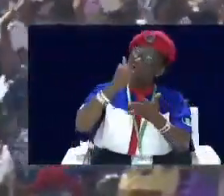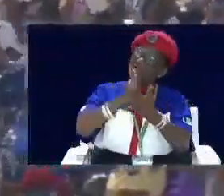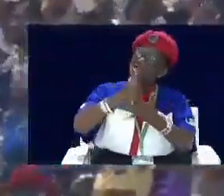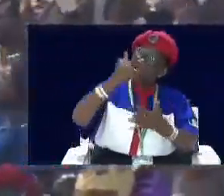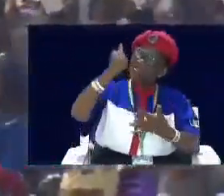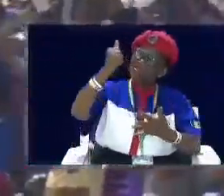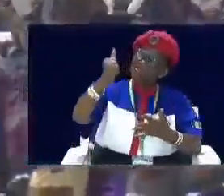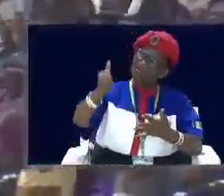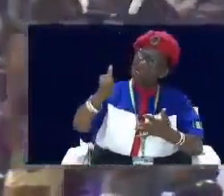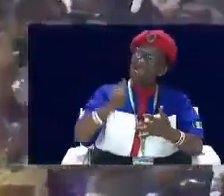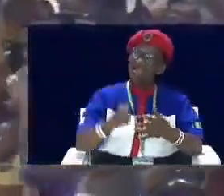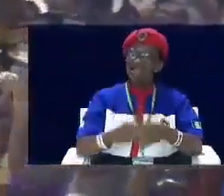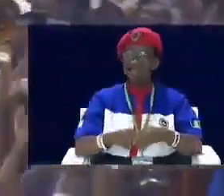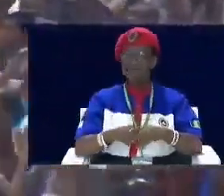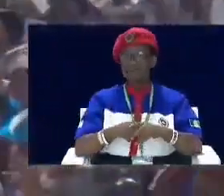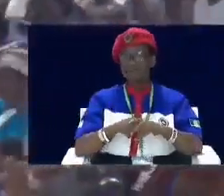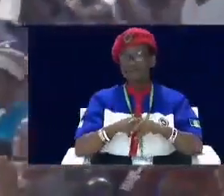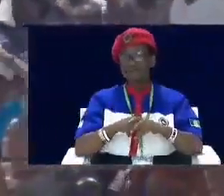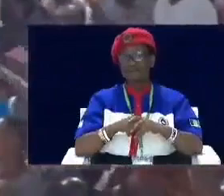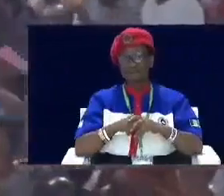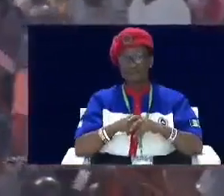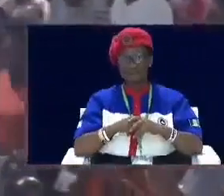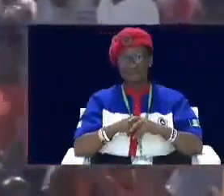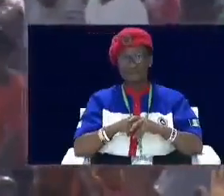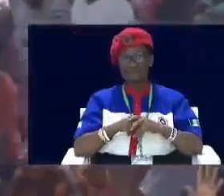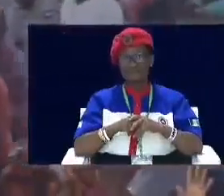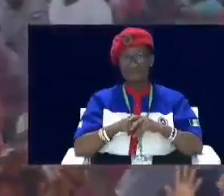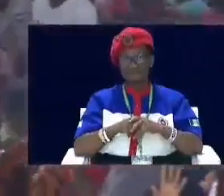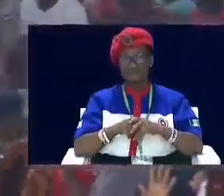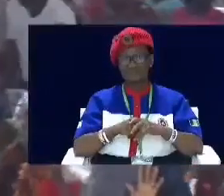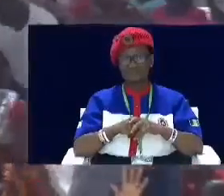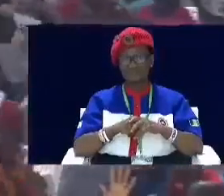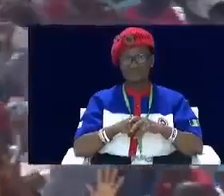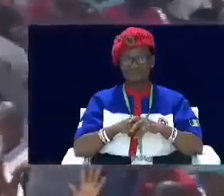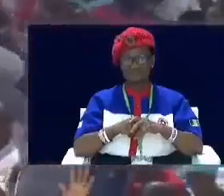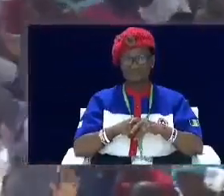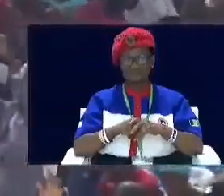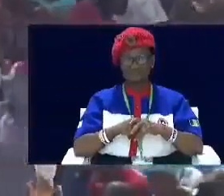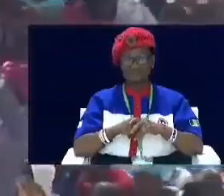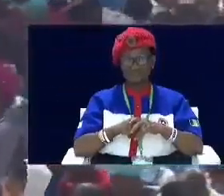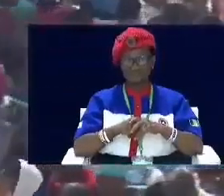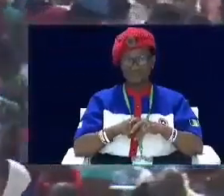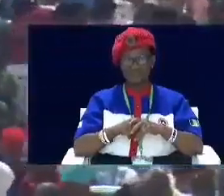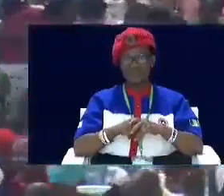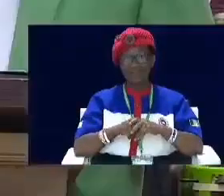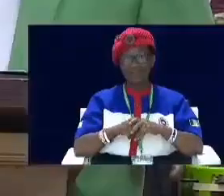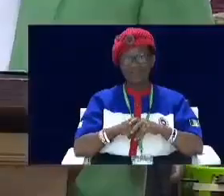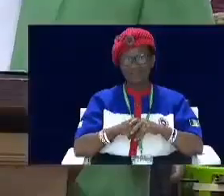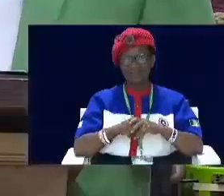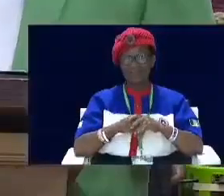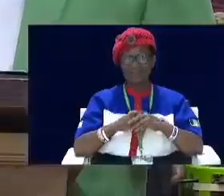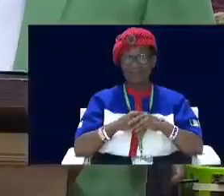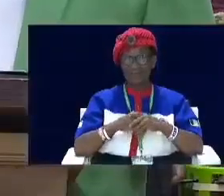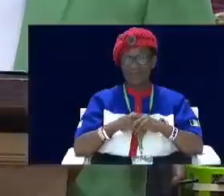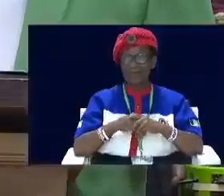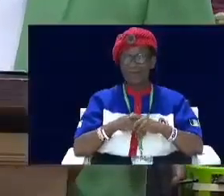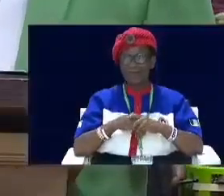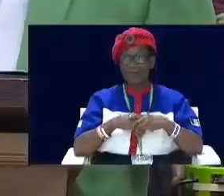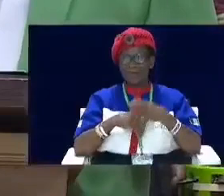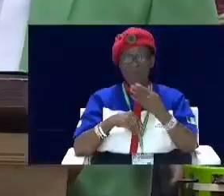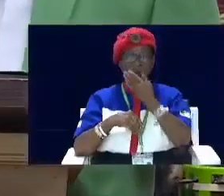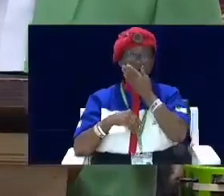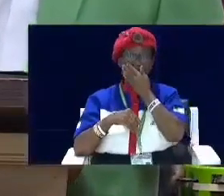Daddy wi pe gbogbo ihamo ati istemo to doju ko gbogbo awon mo